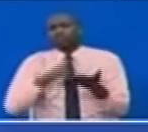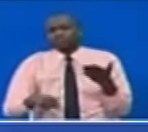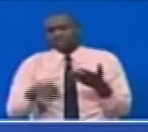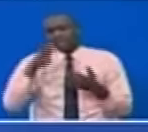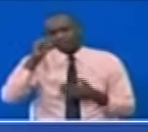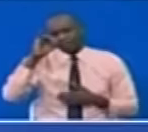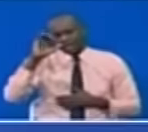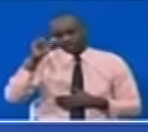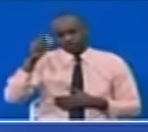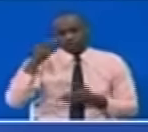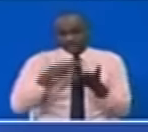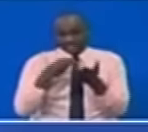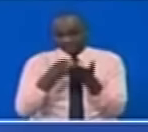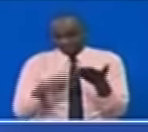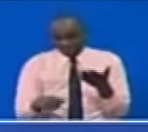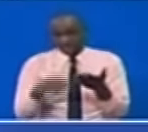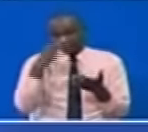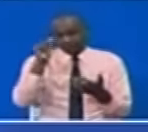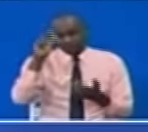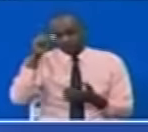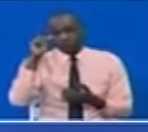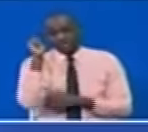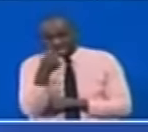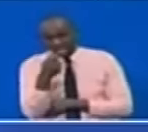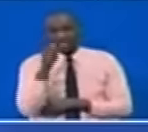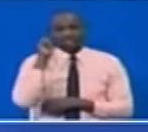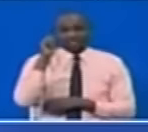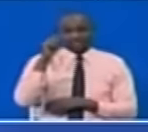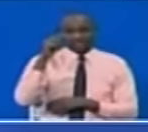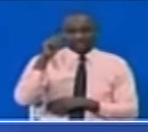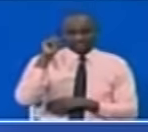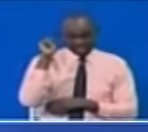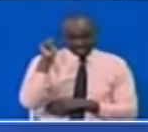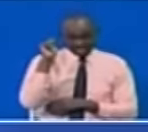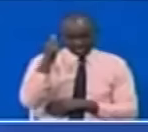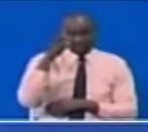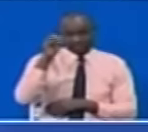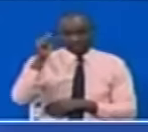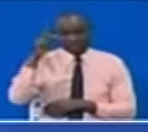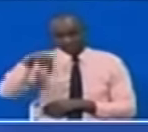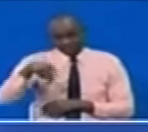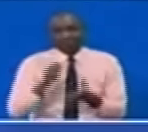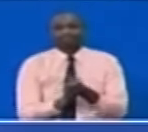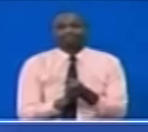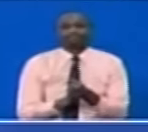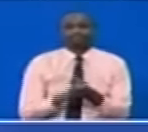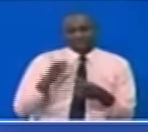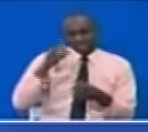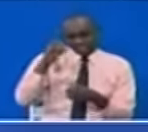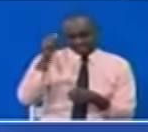microfinance banks in the country include Faulu Kenya, Kenya Women SMEP, Remu Rafiki,